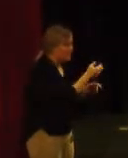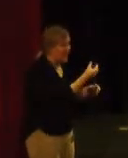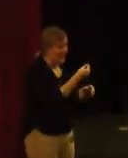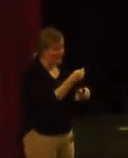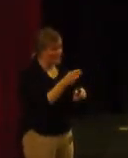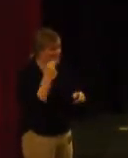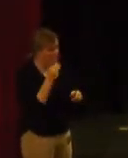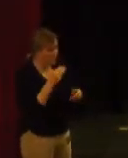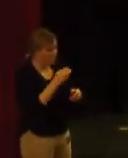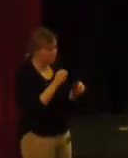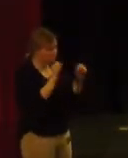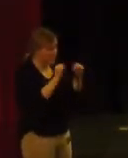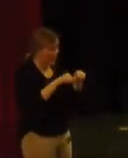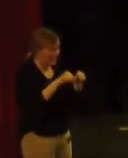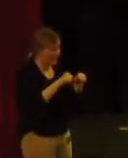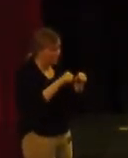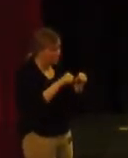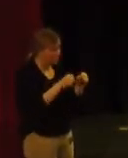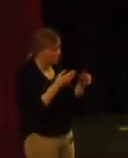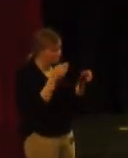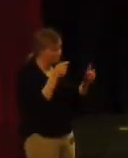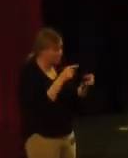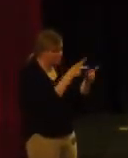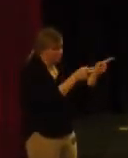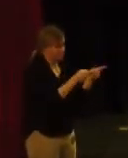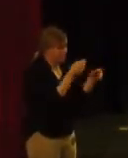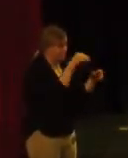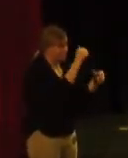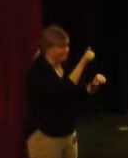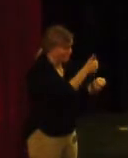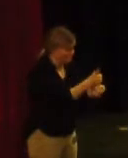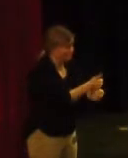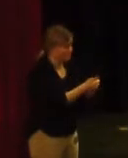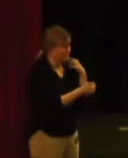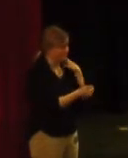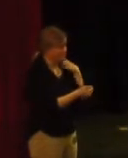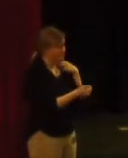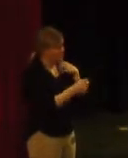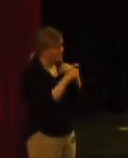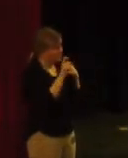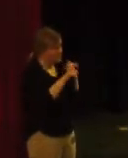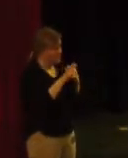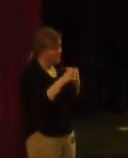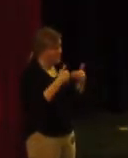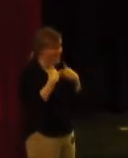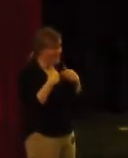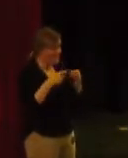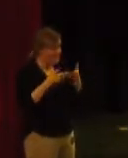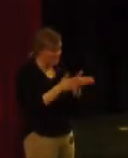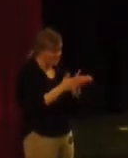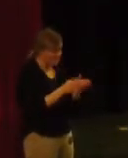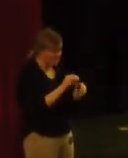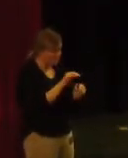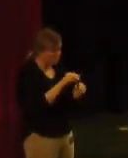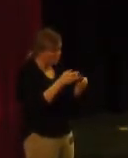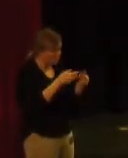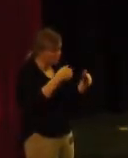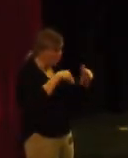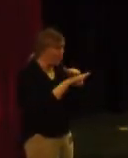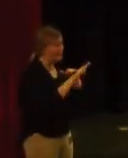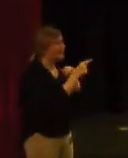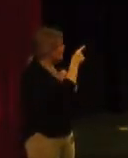own thing. So the border fence goes widely around Mount Cristo Rey, and you have to get permission to go up there, from our